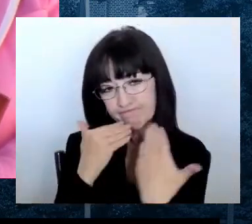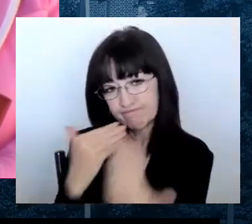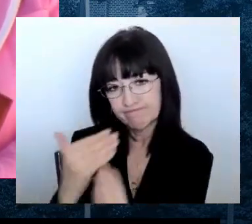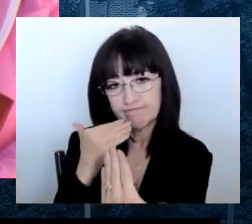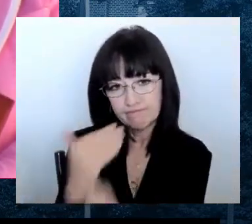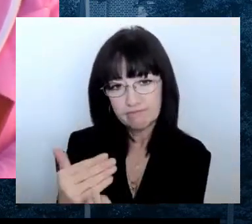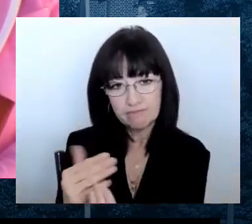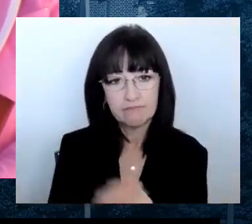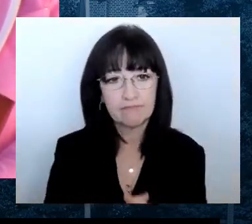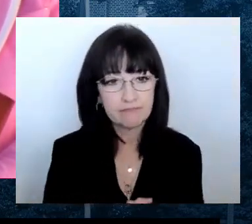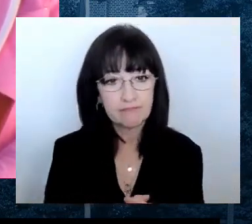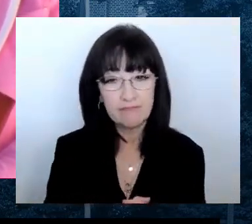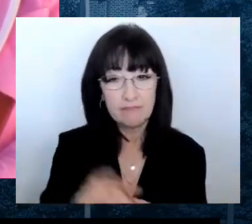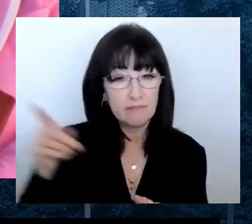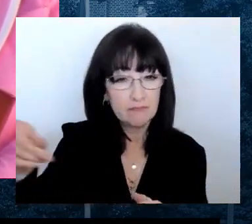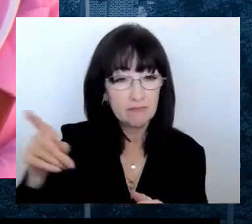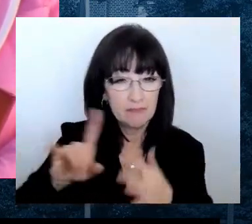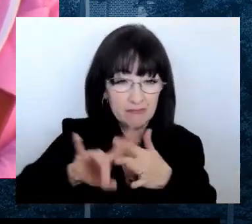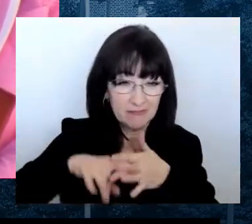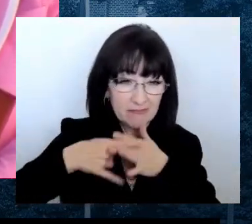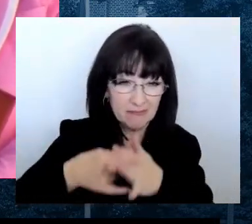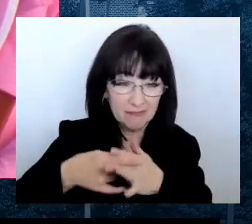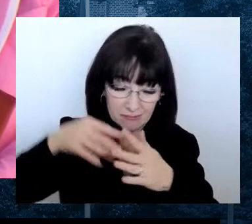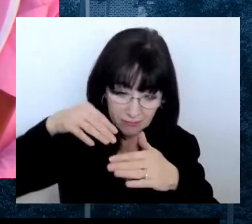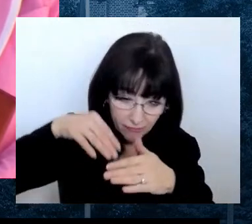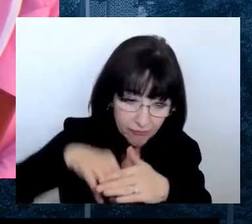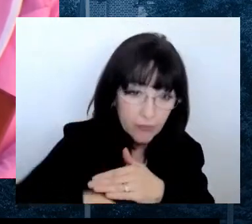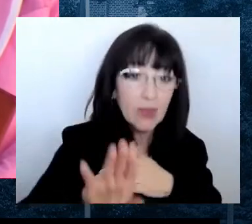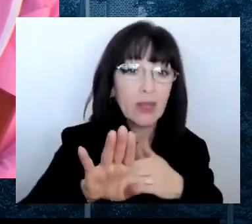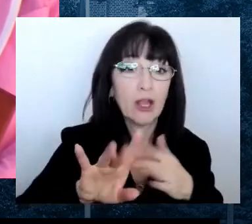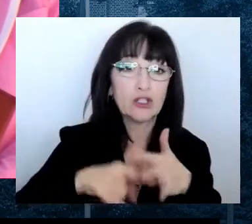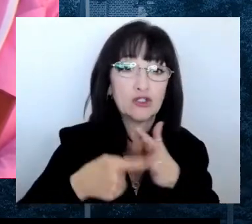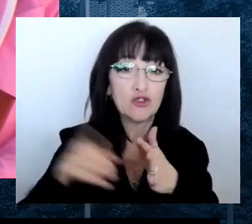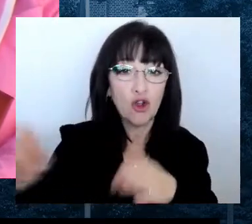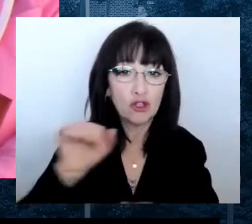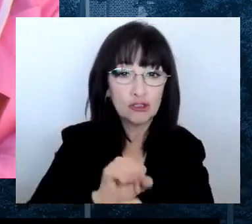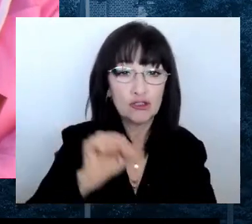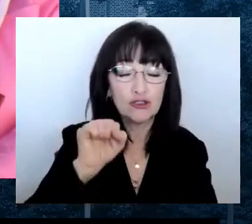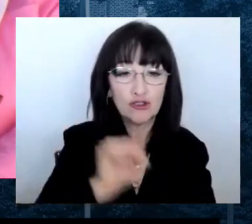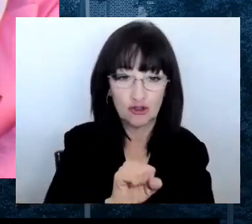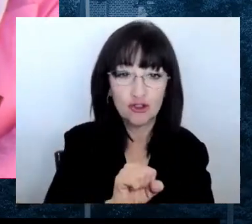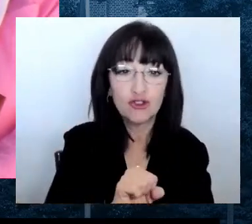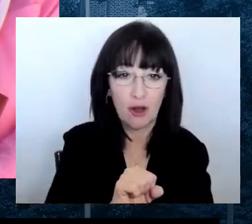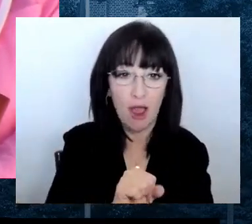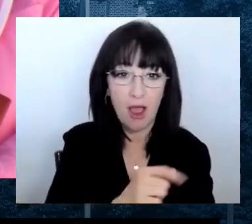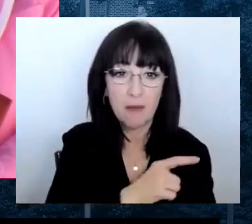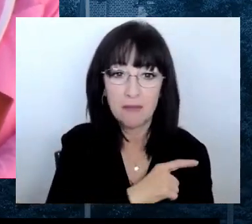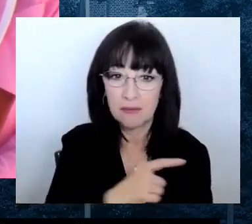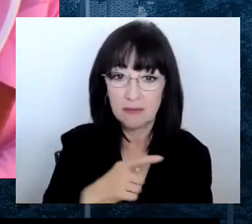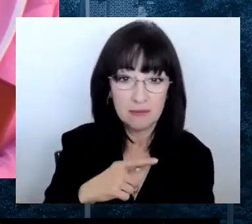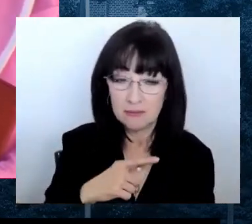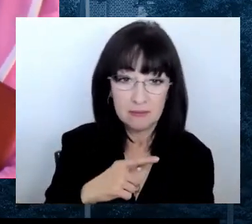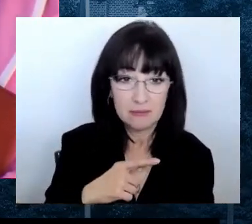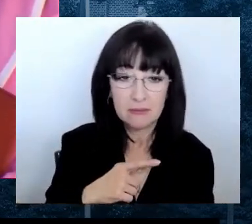As a freshman legislator, you pick a piece of legislation that kind of sails through, but no, not